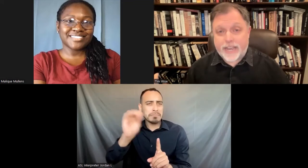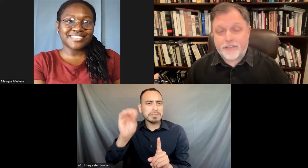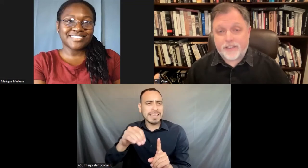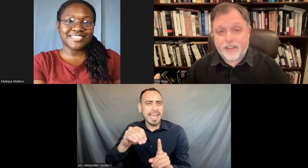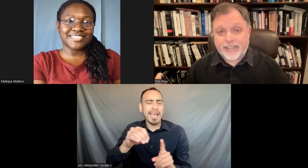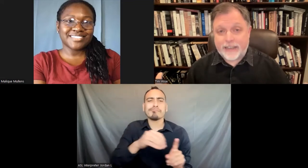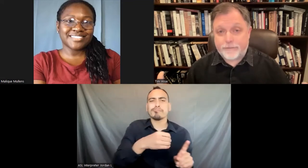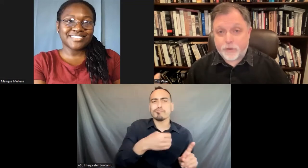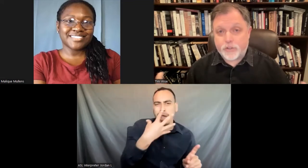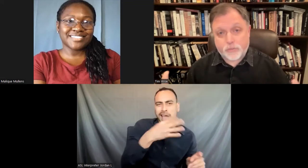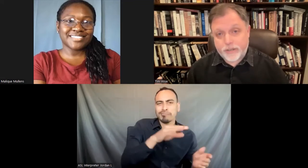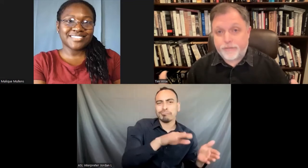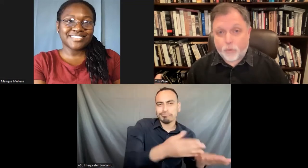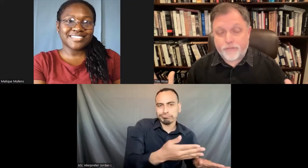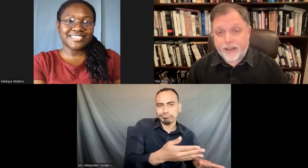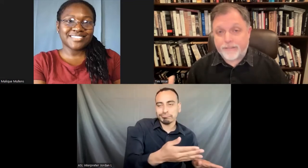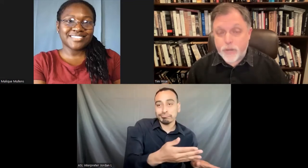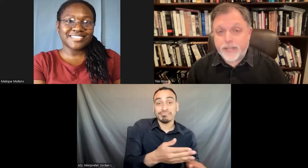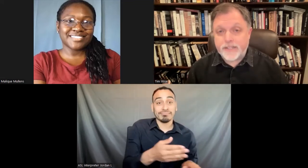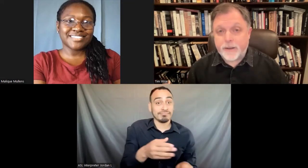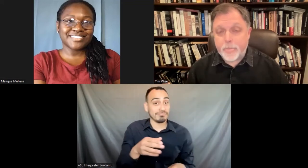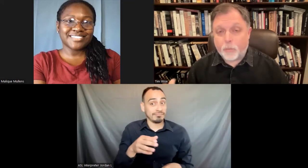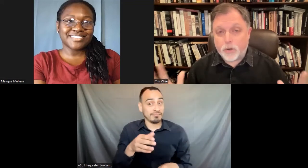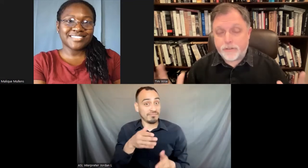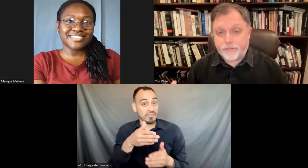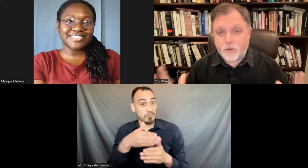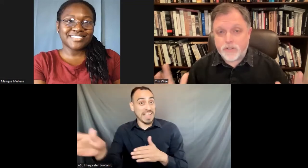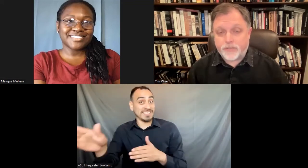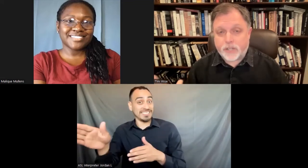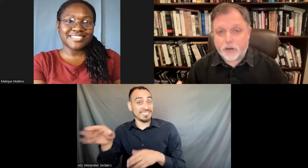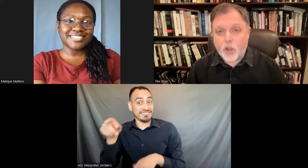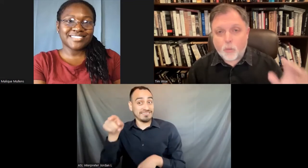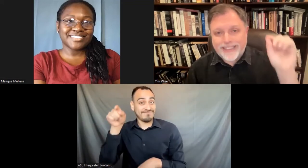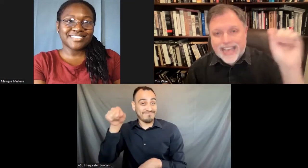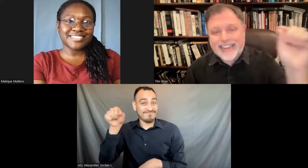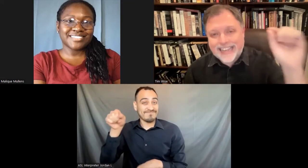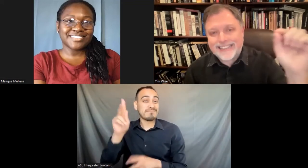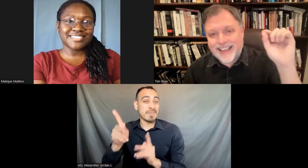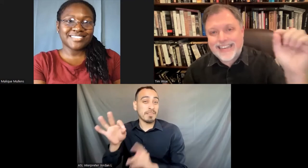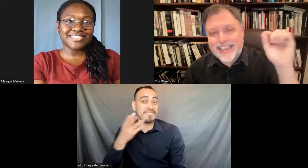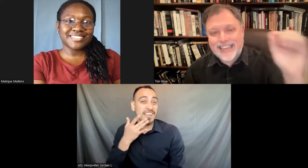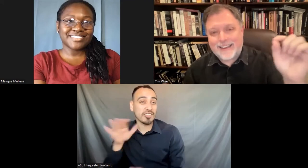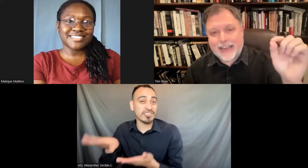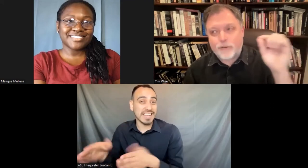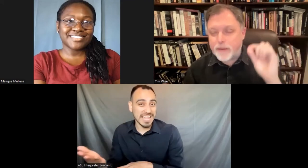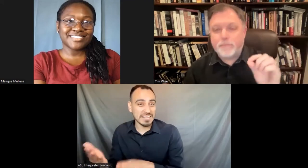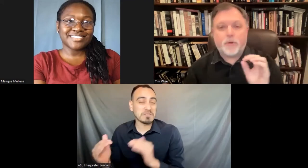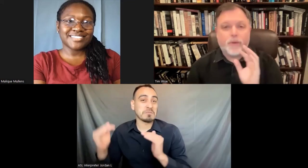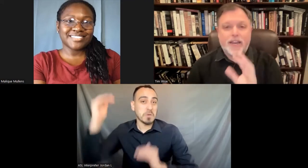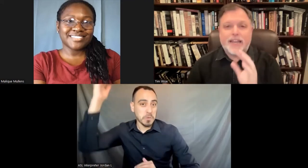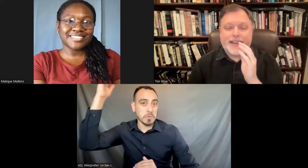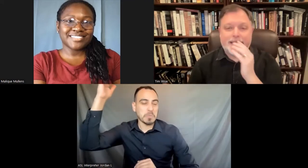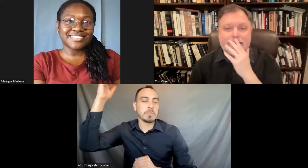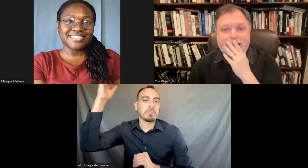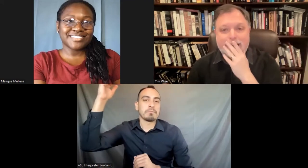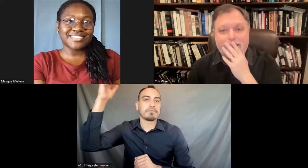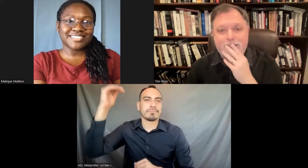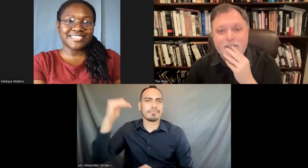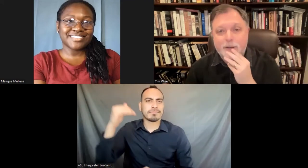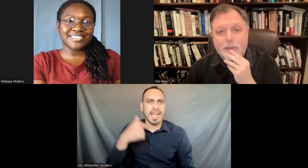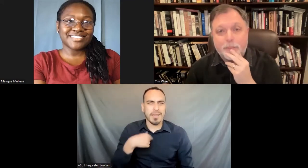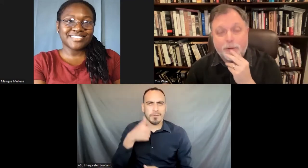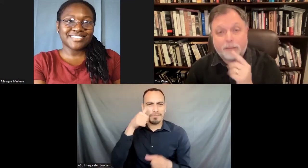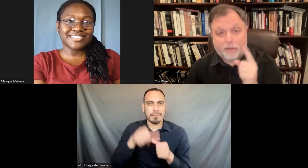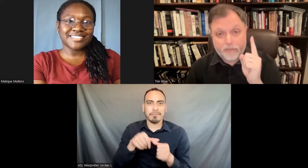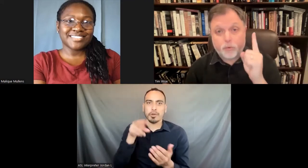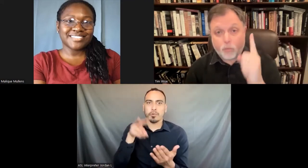other deaths in that first 3, 4, 5 weeks were to folks of color. When that headline hit, I remember reading it and thinking, this is